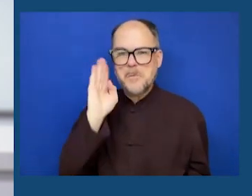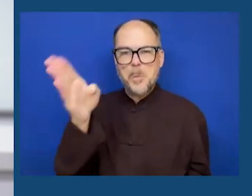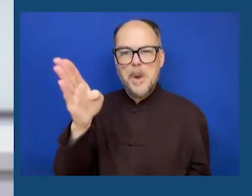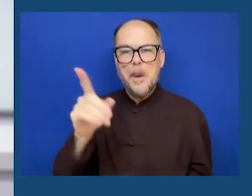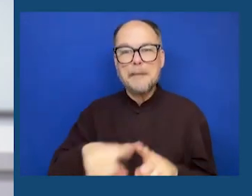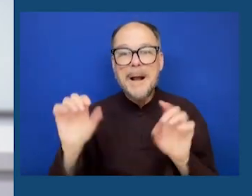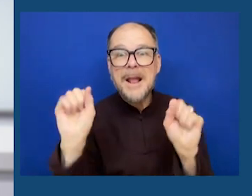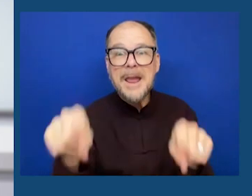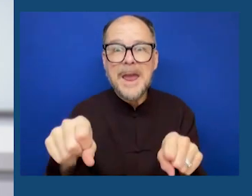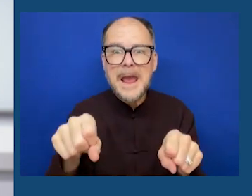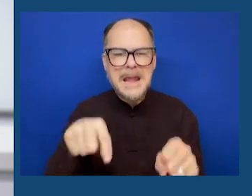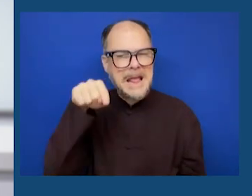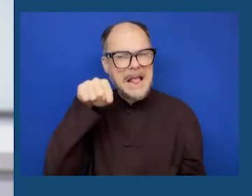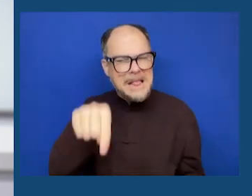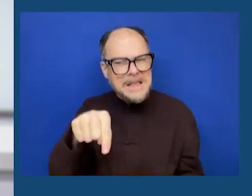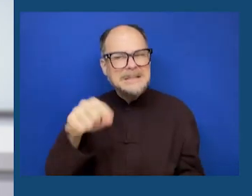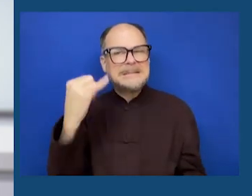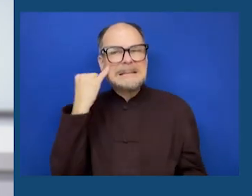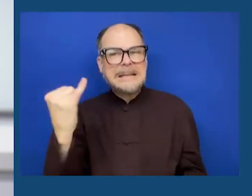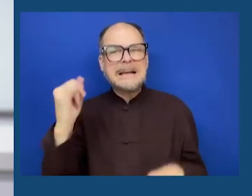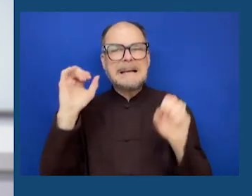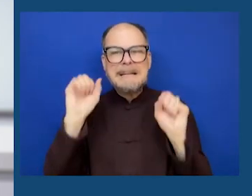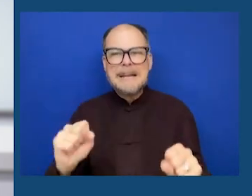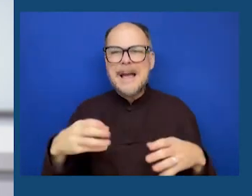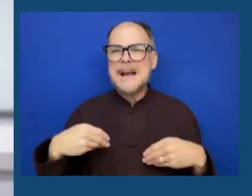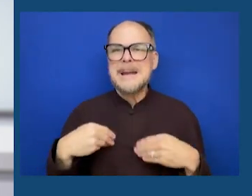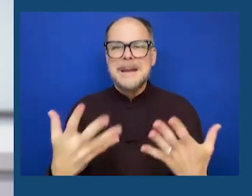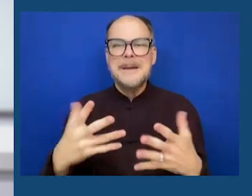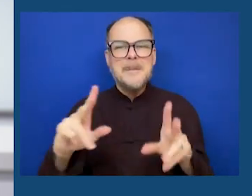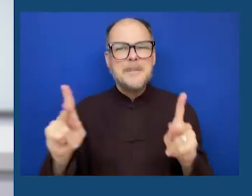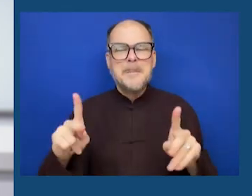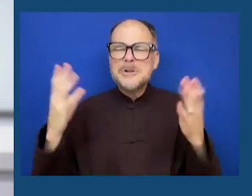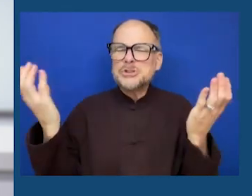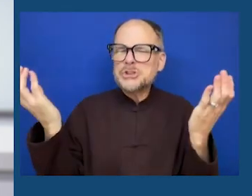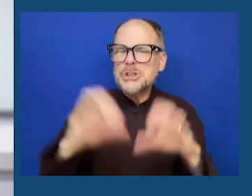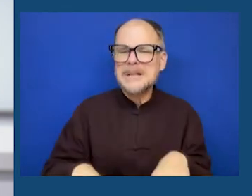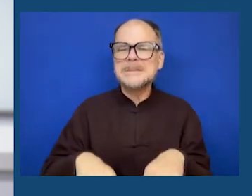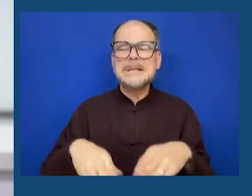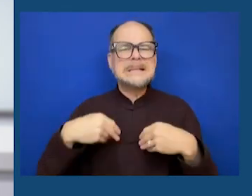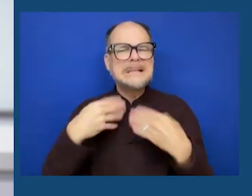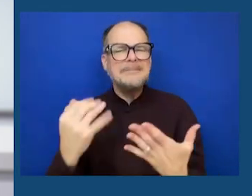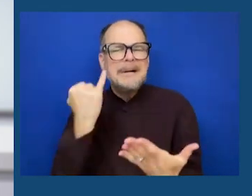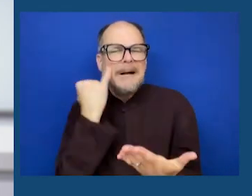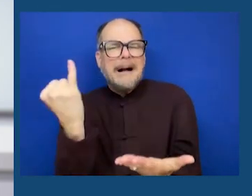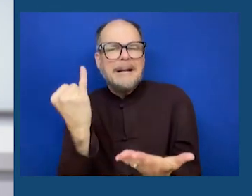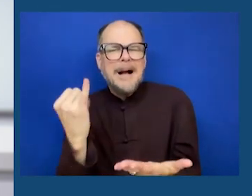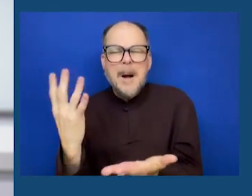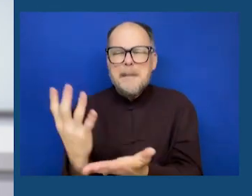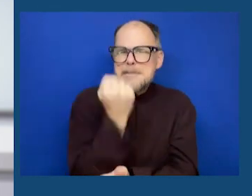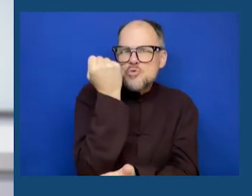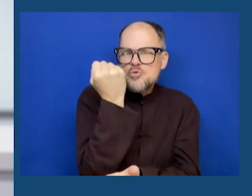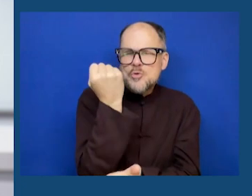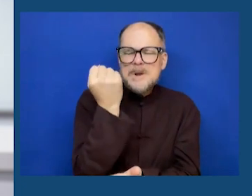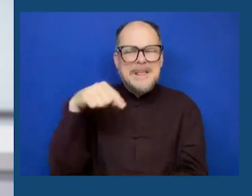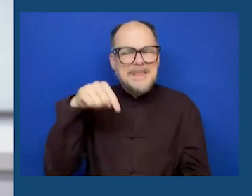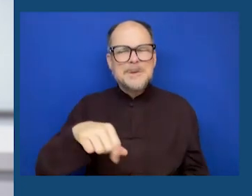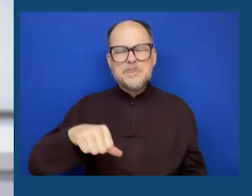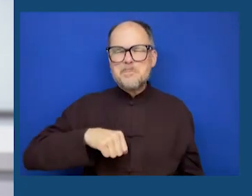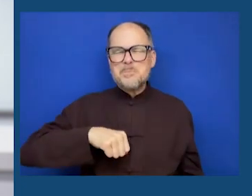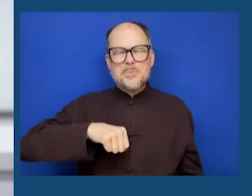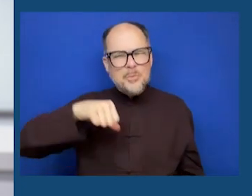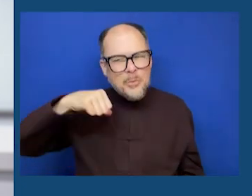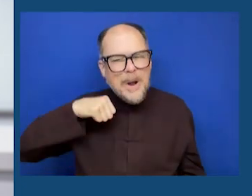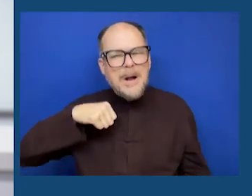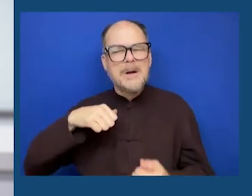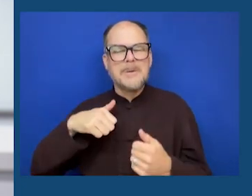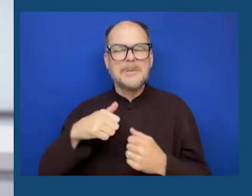a lot of people, giving them a chance that they never would have had but for this. And that's what makes me so proud. And so I'm looking